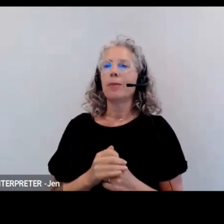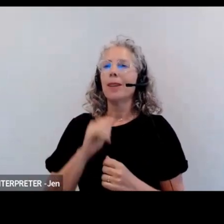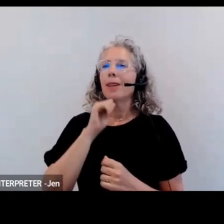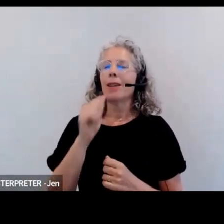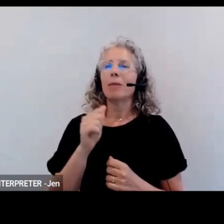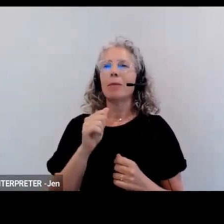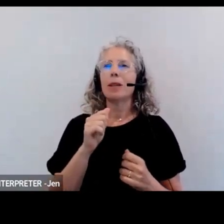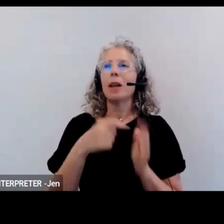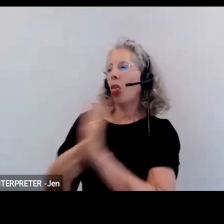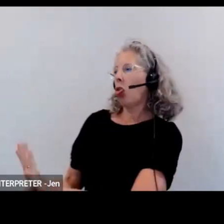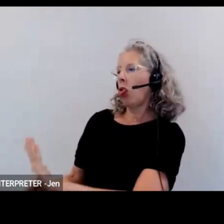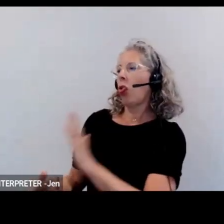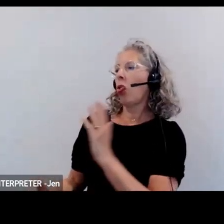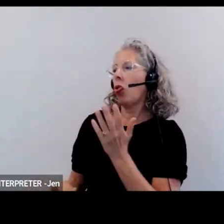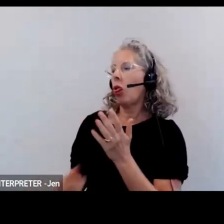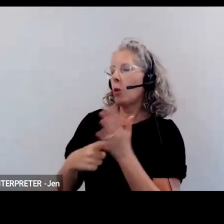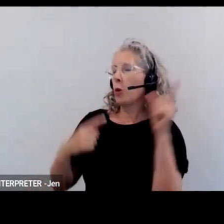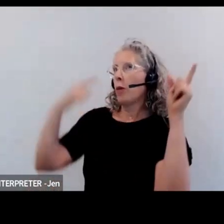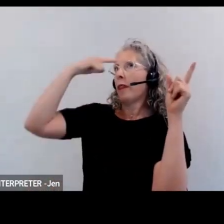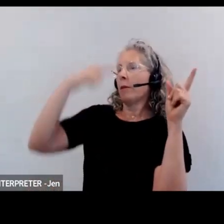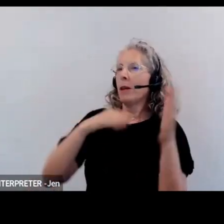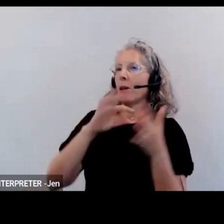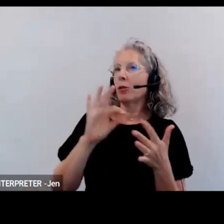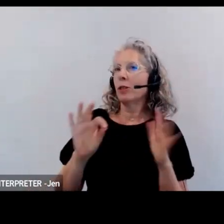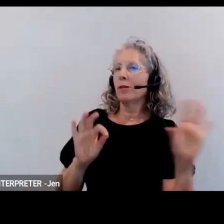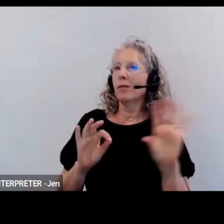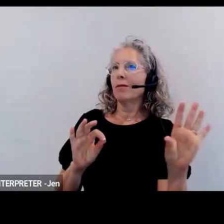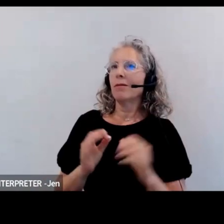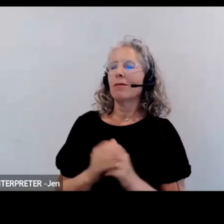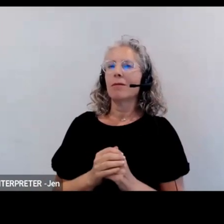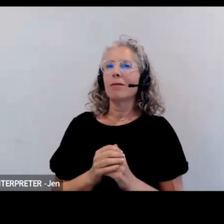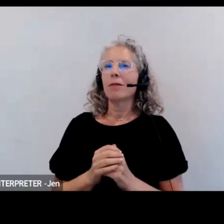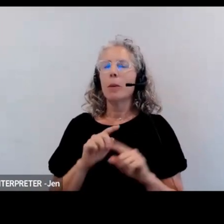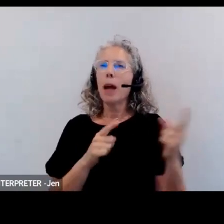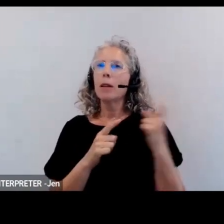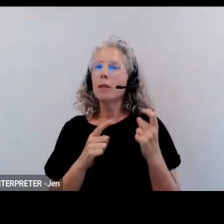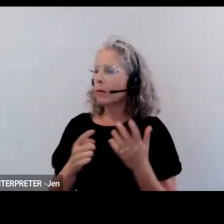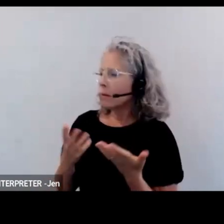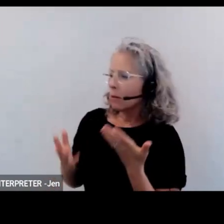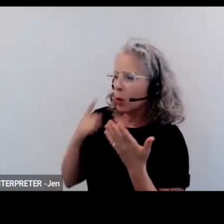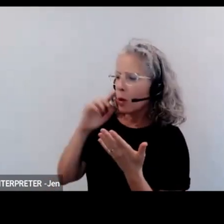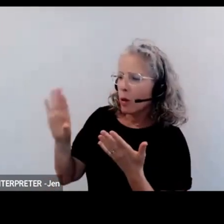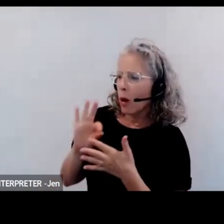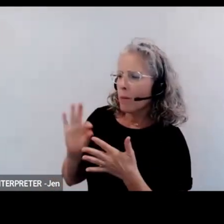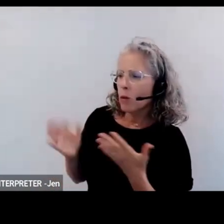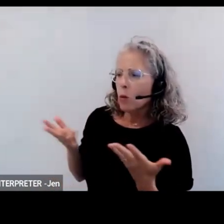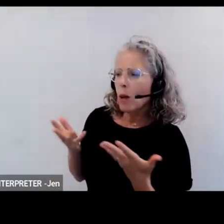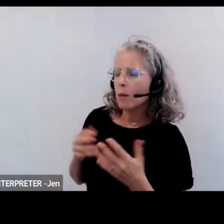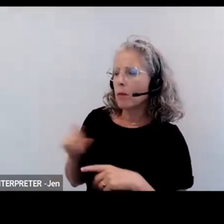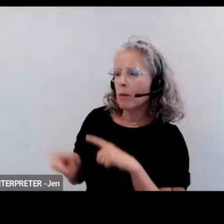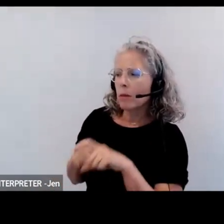presented with what you think my options are and being asked what I think they are, despite